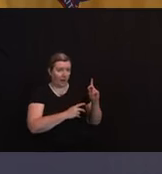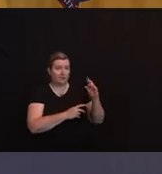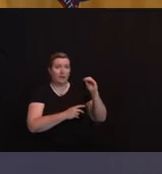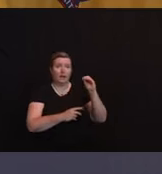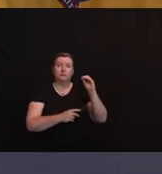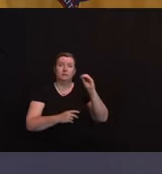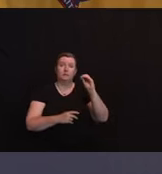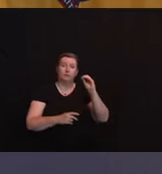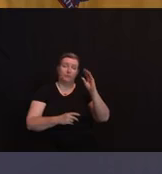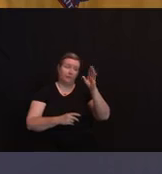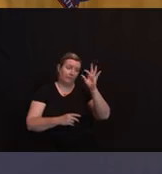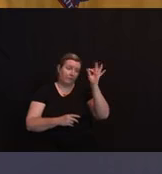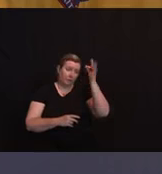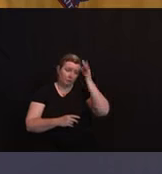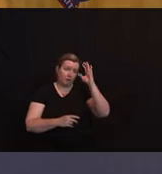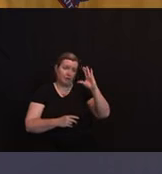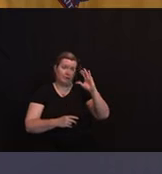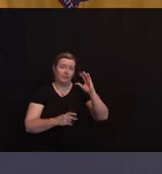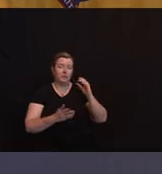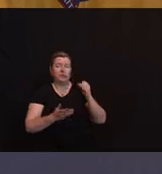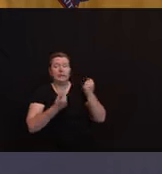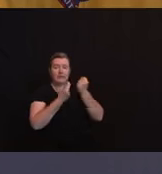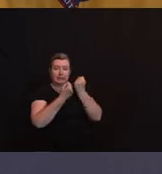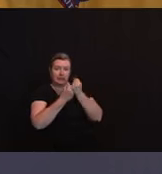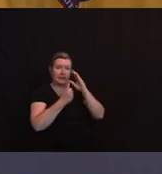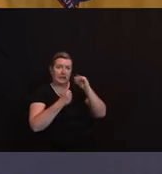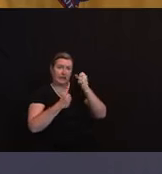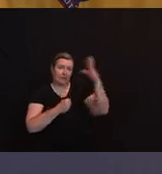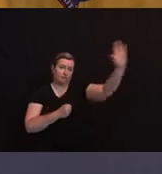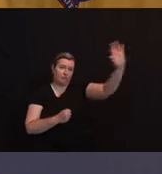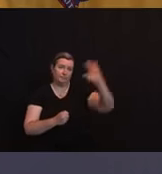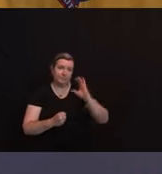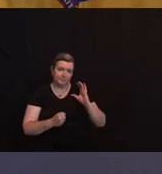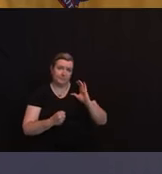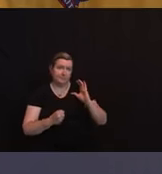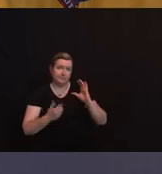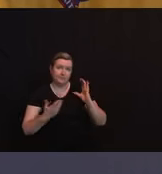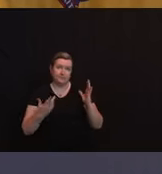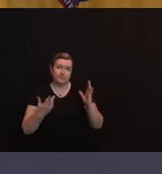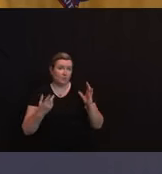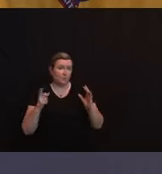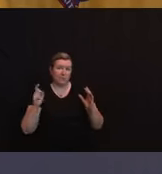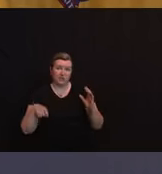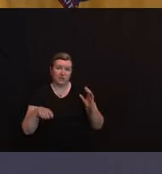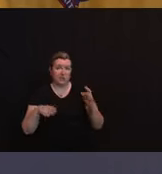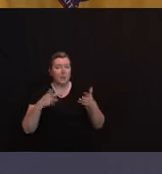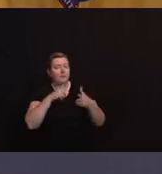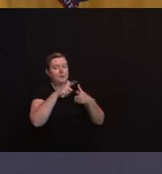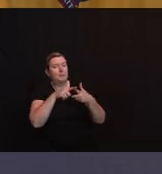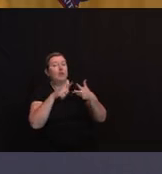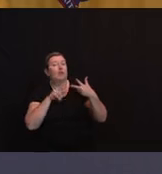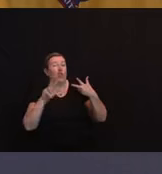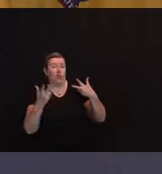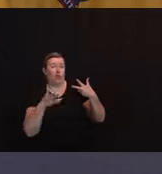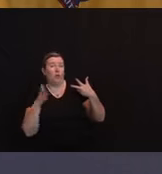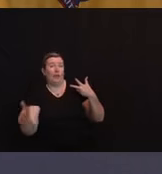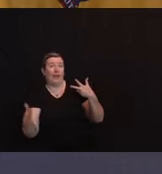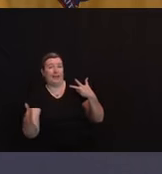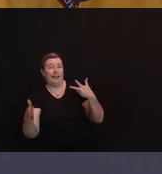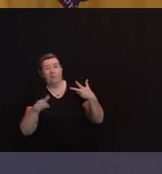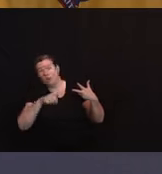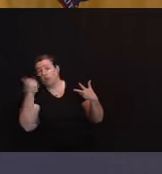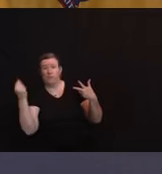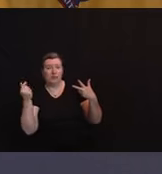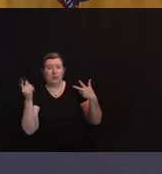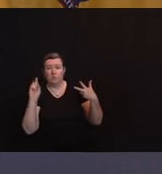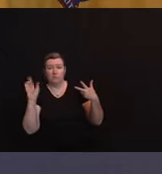the federal assistance and potentially, I think, increasingly other revenue sources. And again, repeat something we've said 1,000 times.